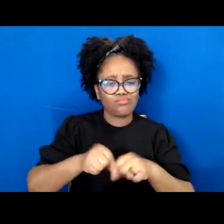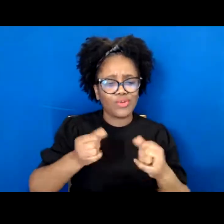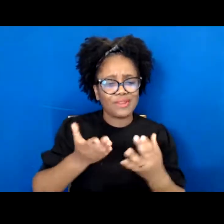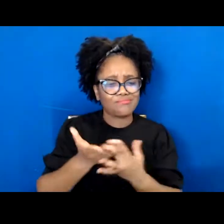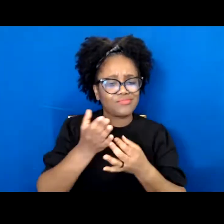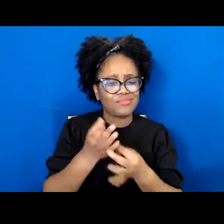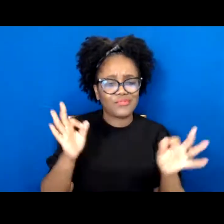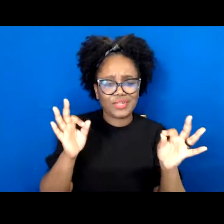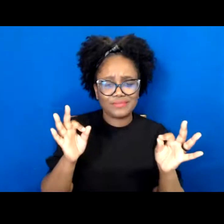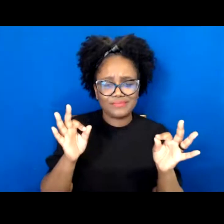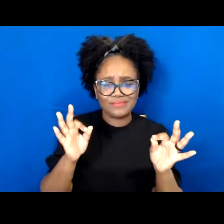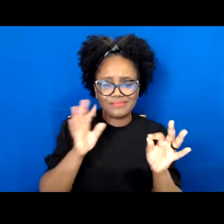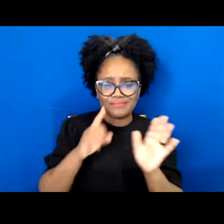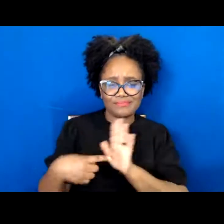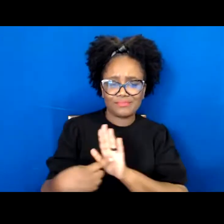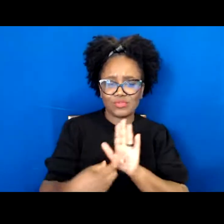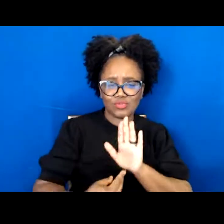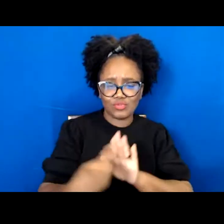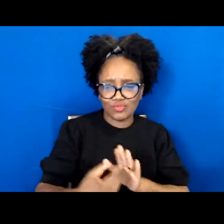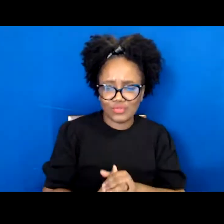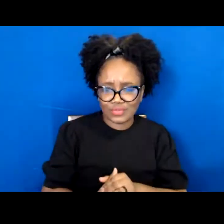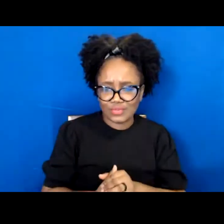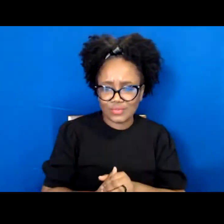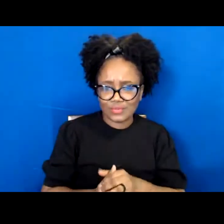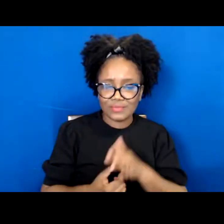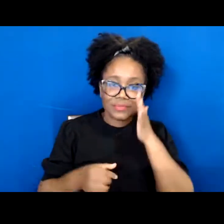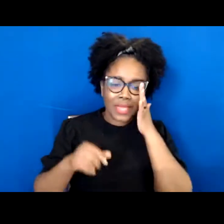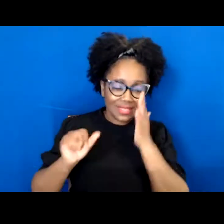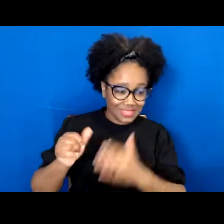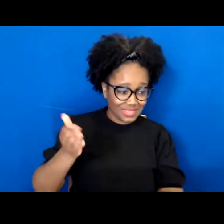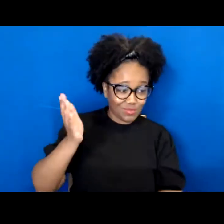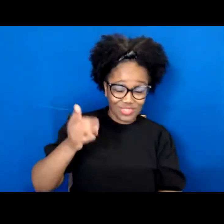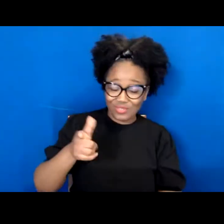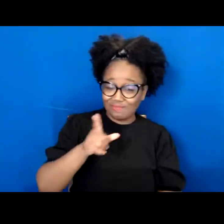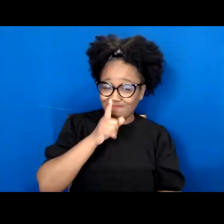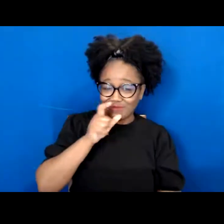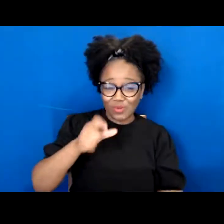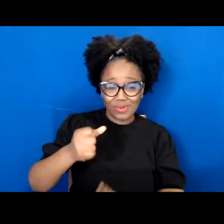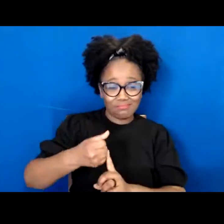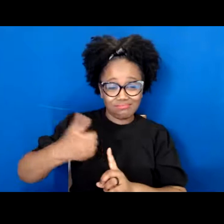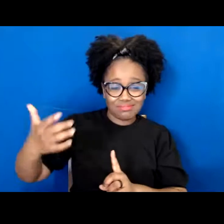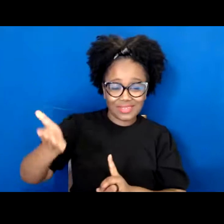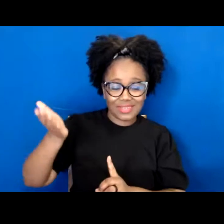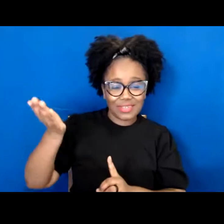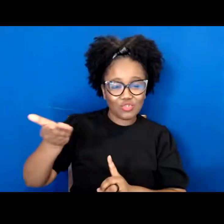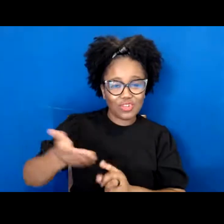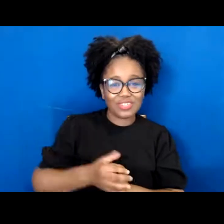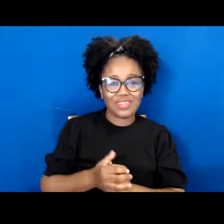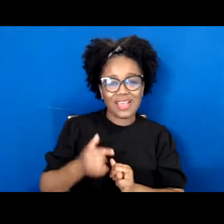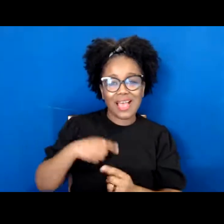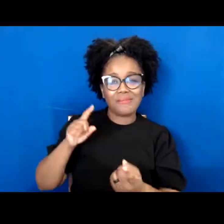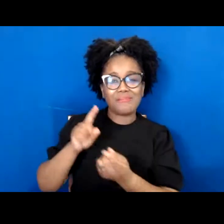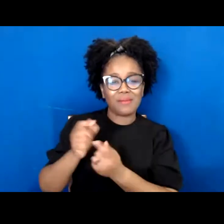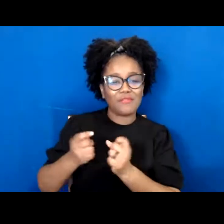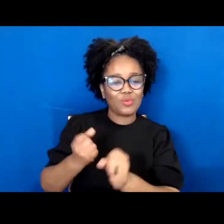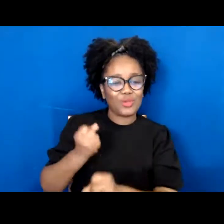ways, needs no introduction. I met him years ago at AWP in Miami with Michelle Philgate on a program about